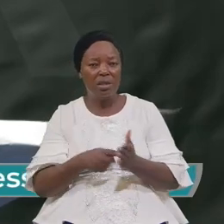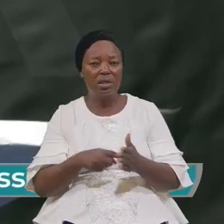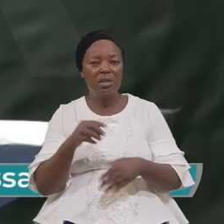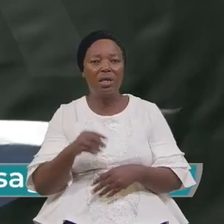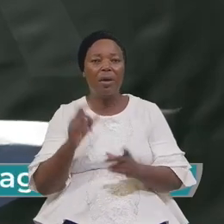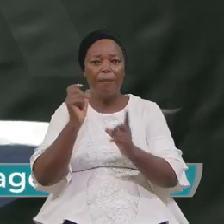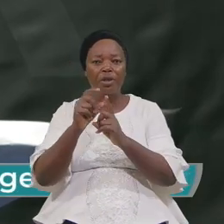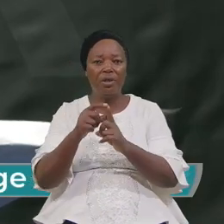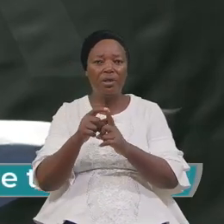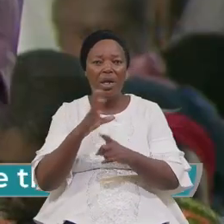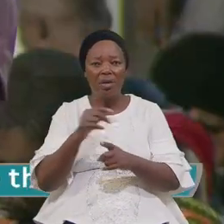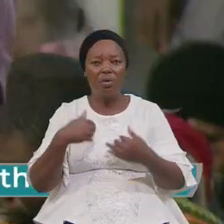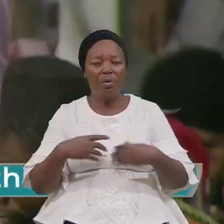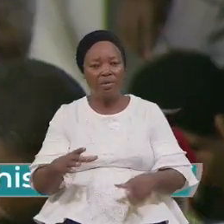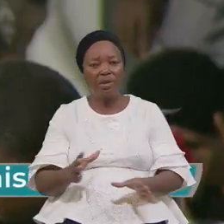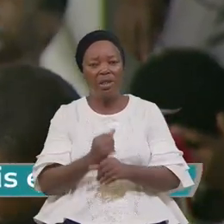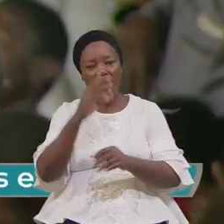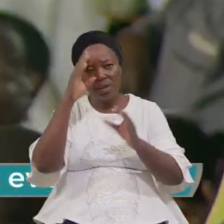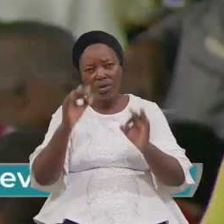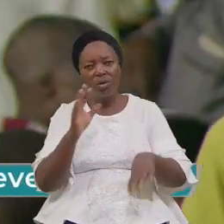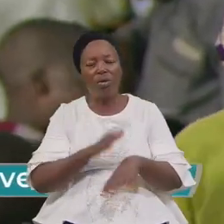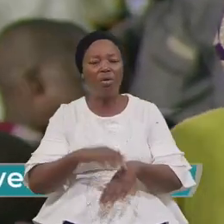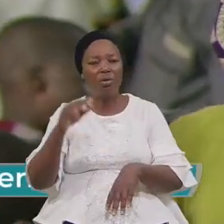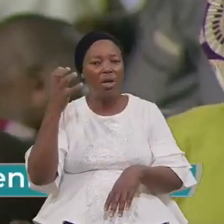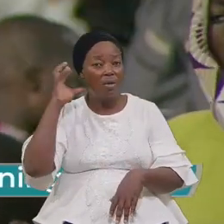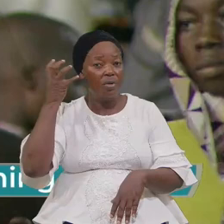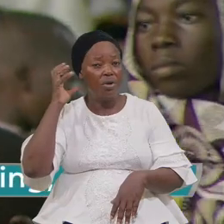taken decision and you are on radio or you are on television,